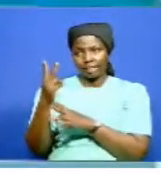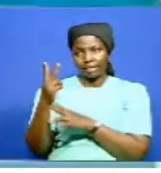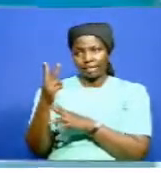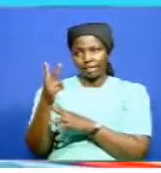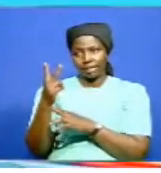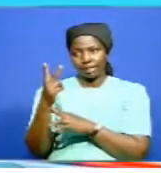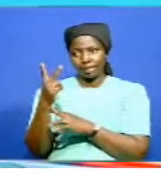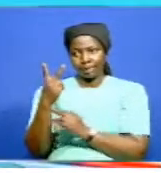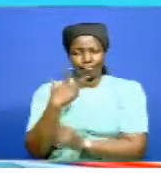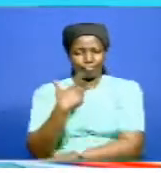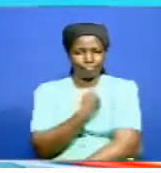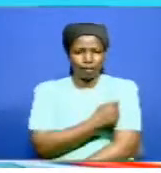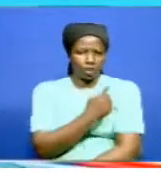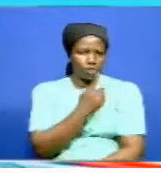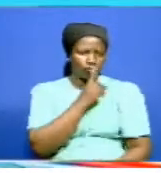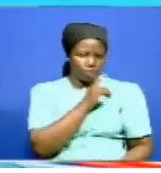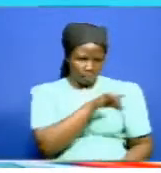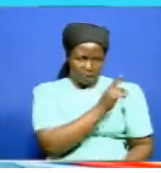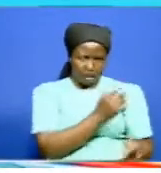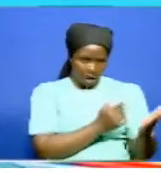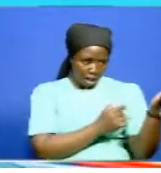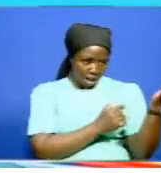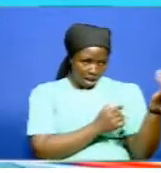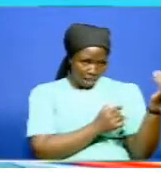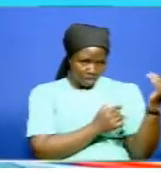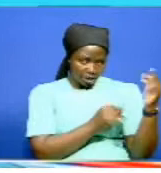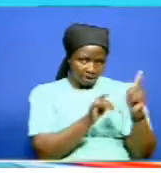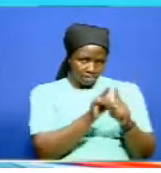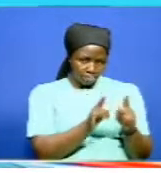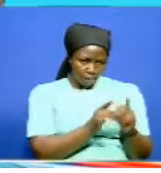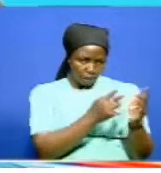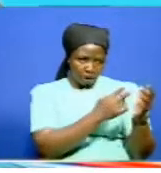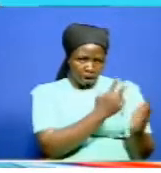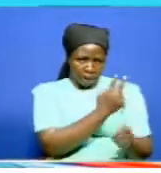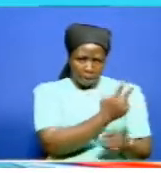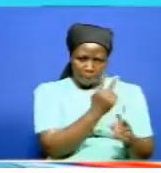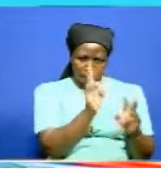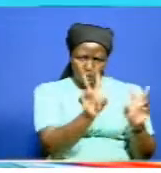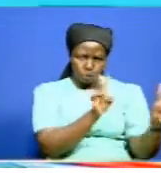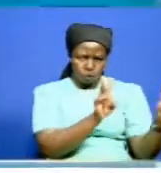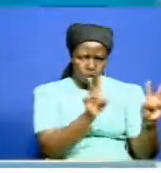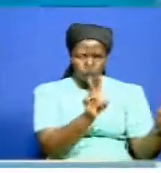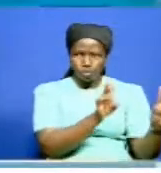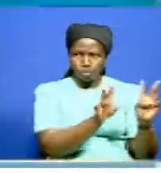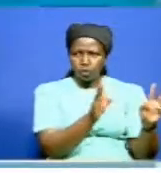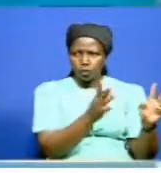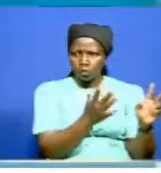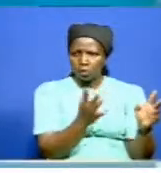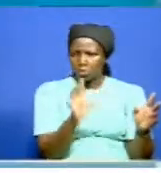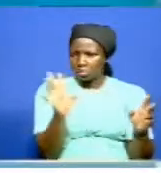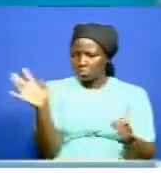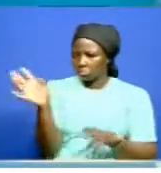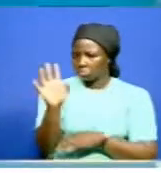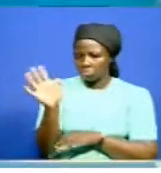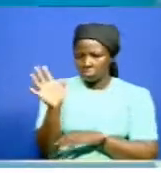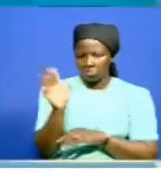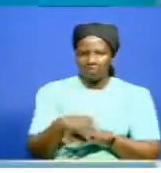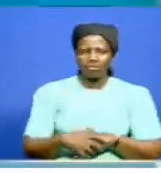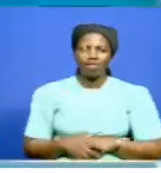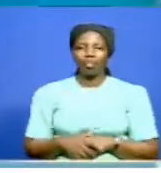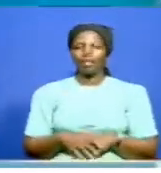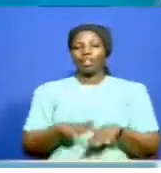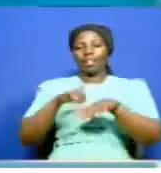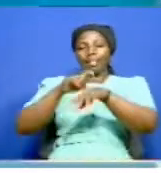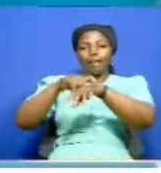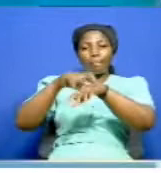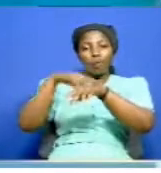So they are coming like what? We can say like a pair, so that we make sure that... Like when we are doing